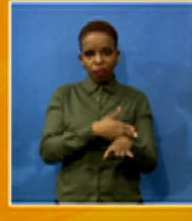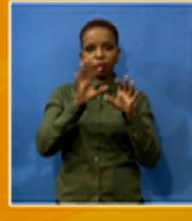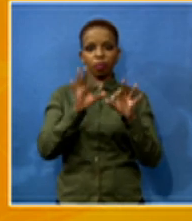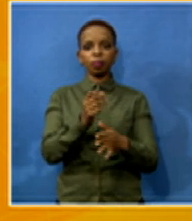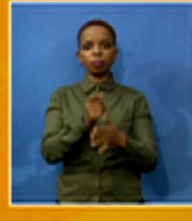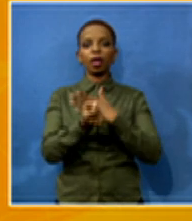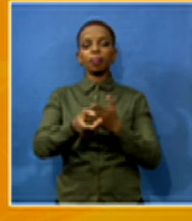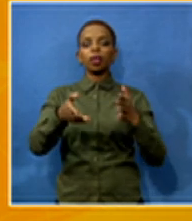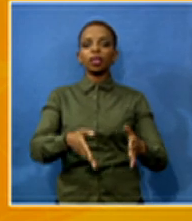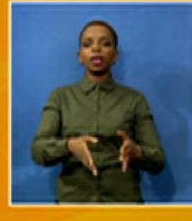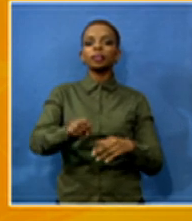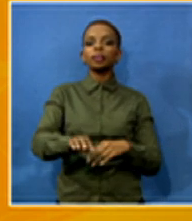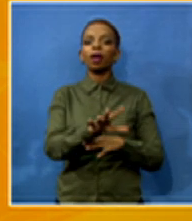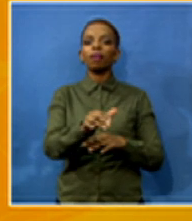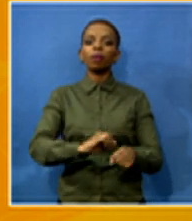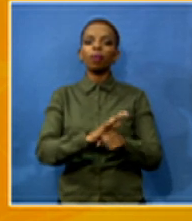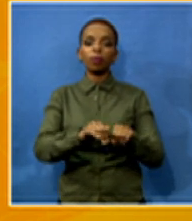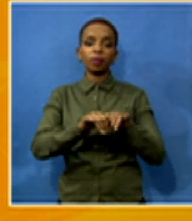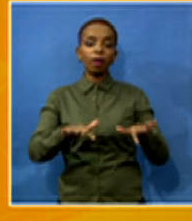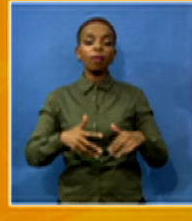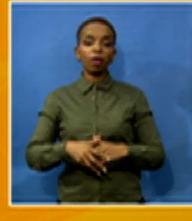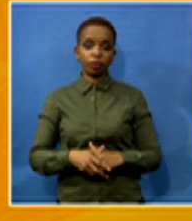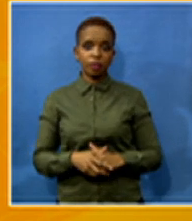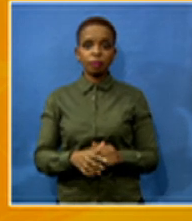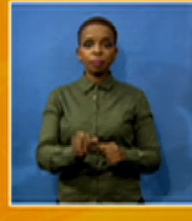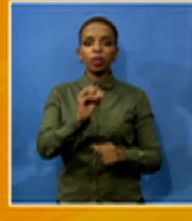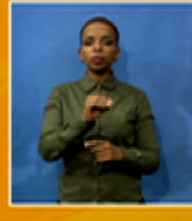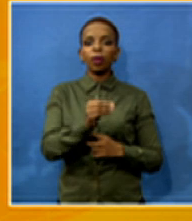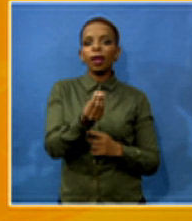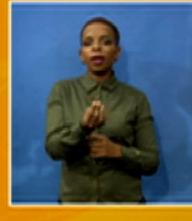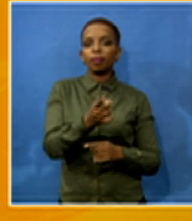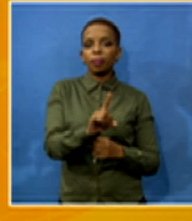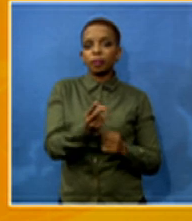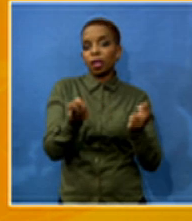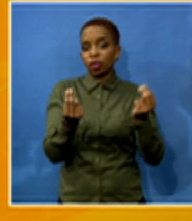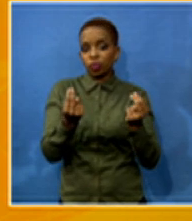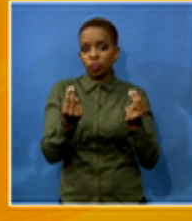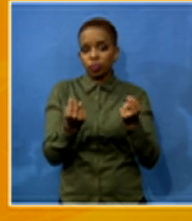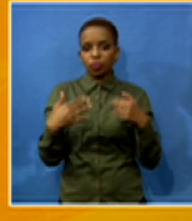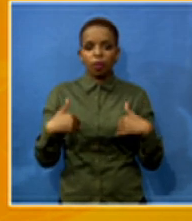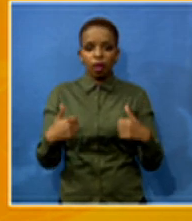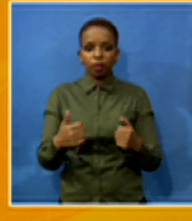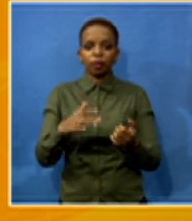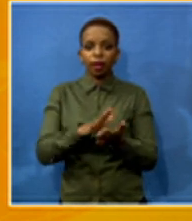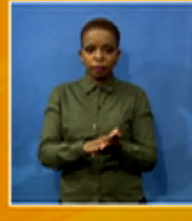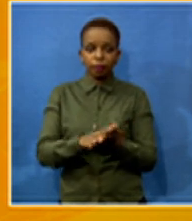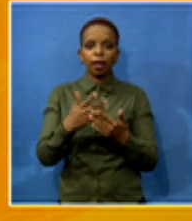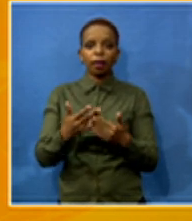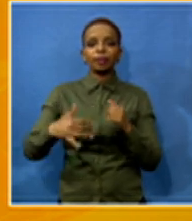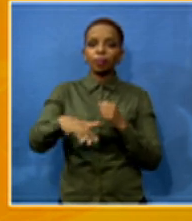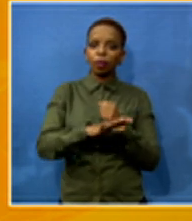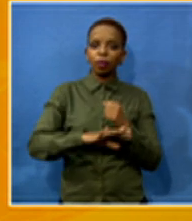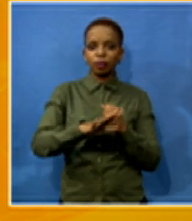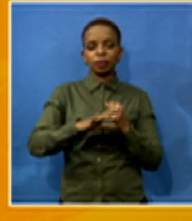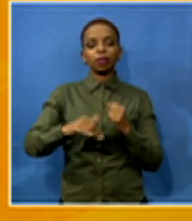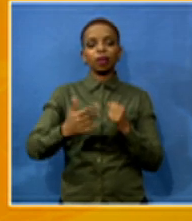response to COVID-19 and other epidemics, SAPRIN will add new health and demographic surveillance information to improve